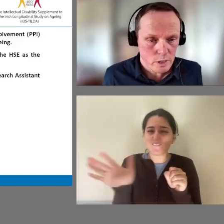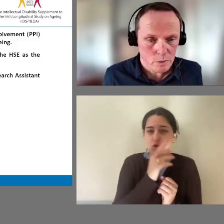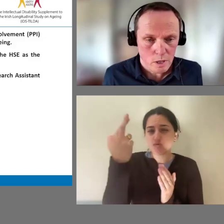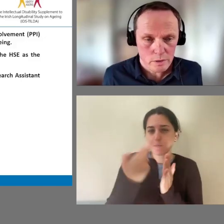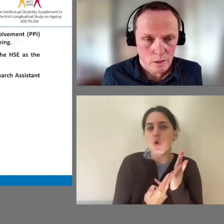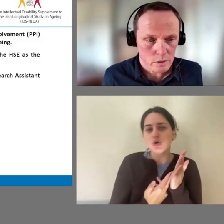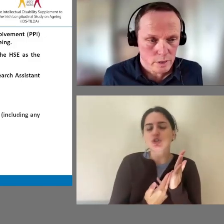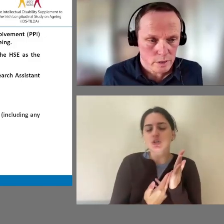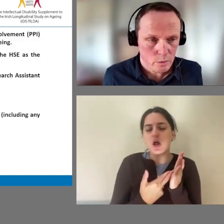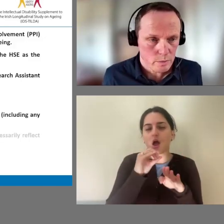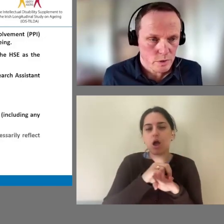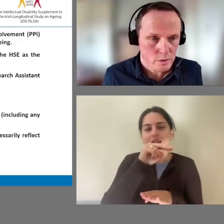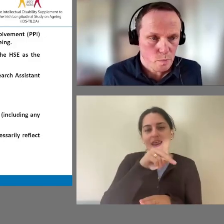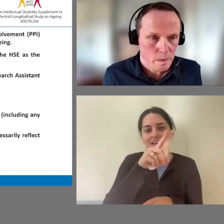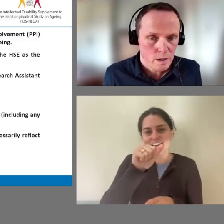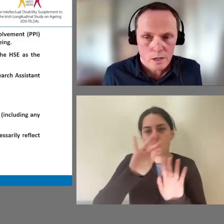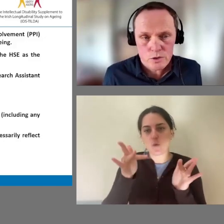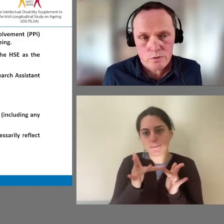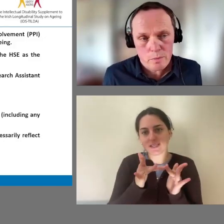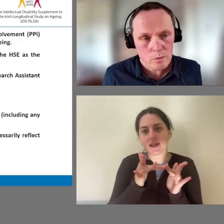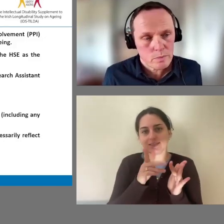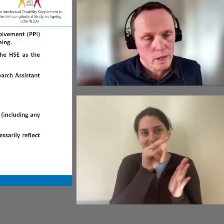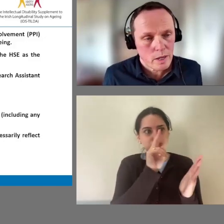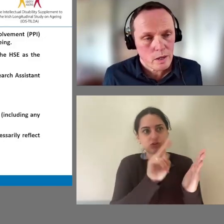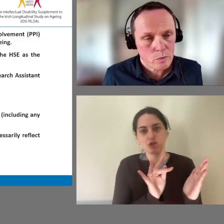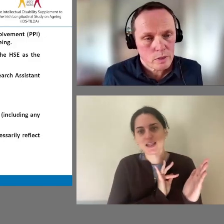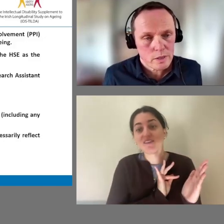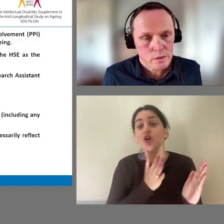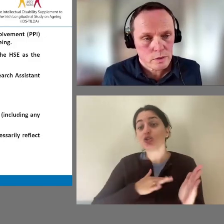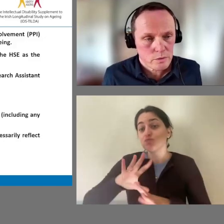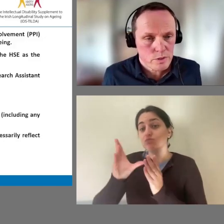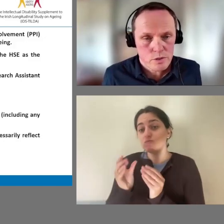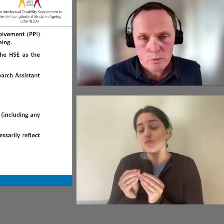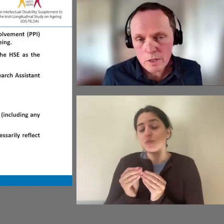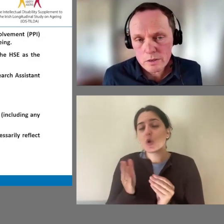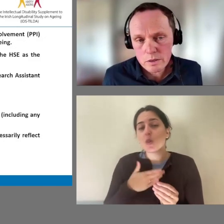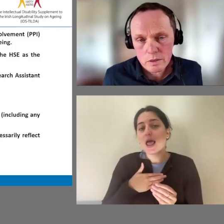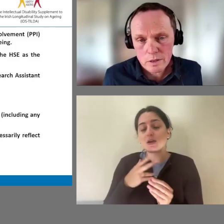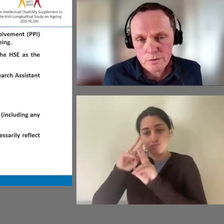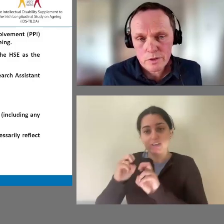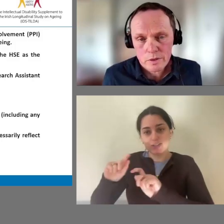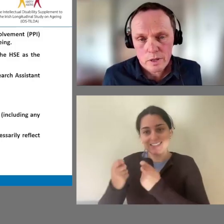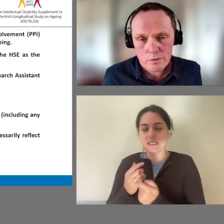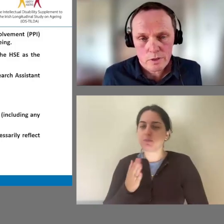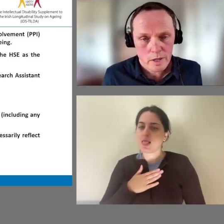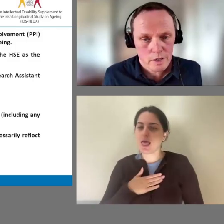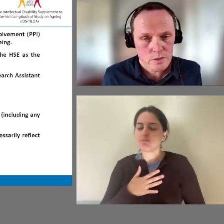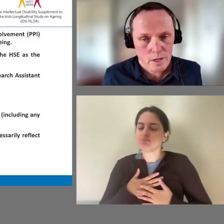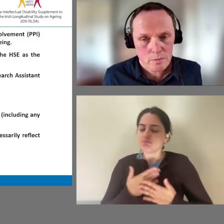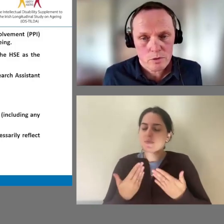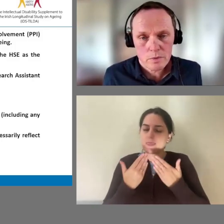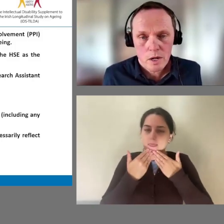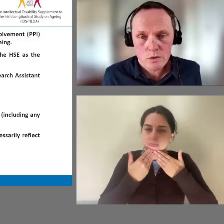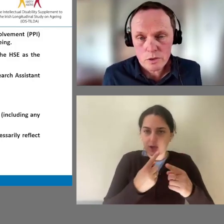that's available on the NDA website. And just to wrap up, the research team would like to give their heartfelt